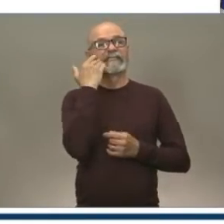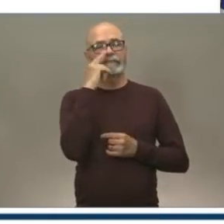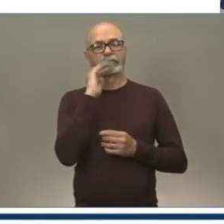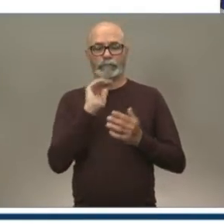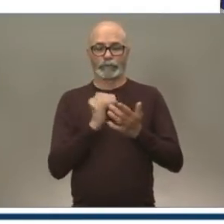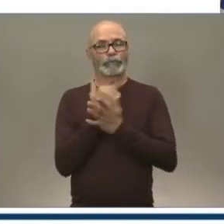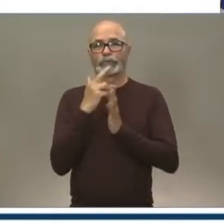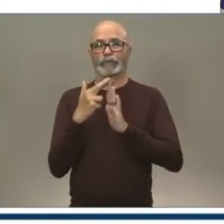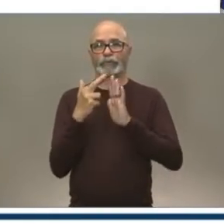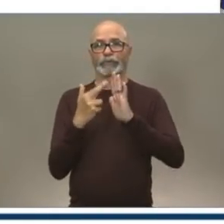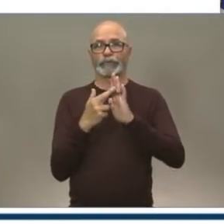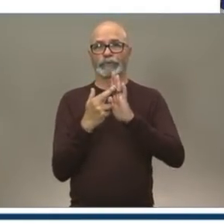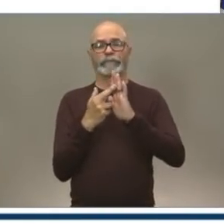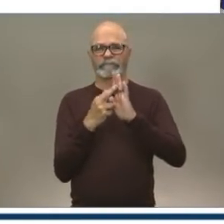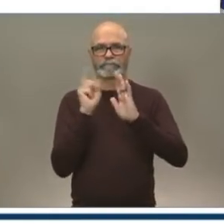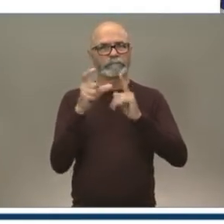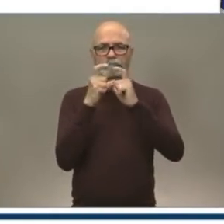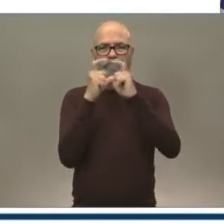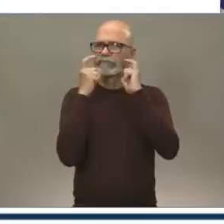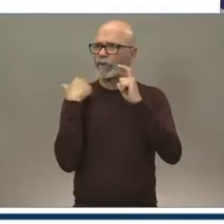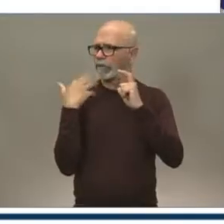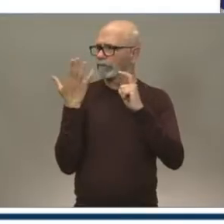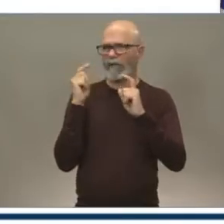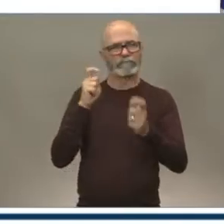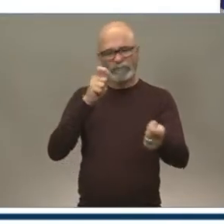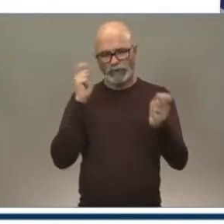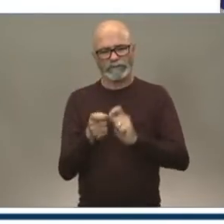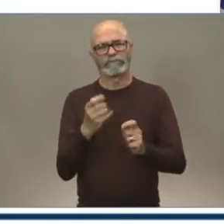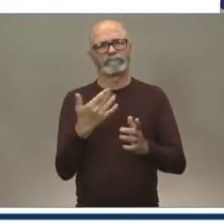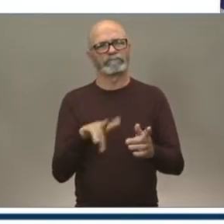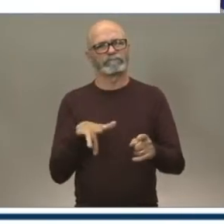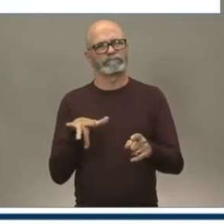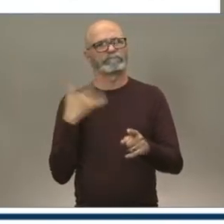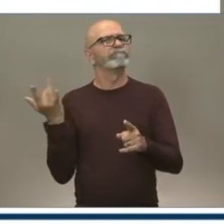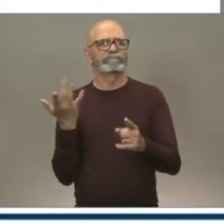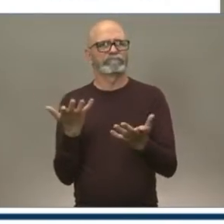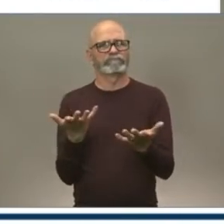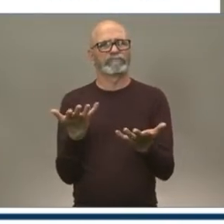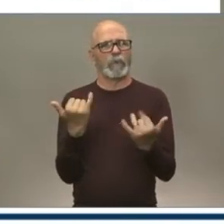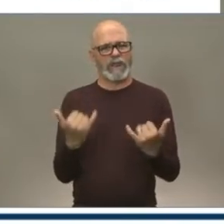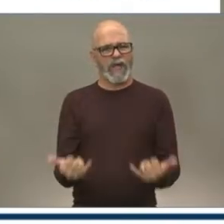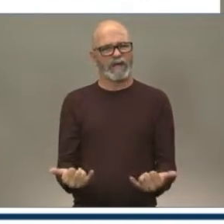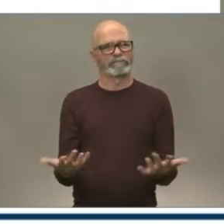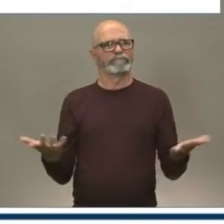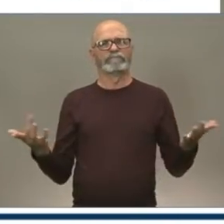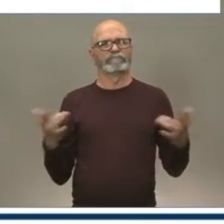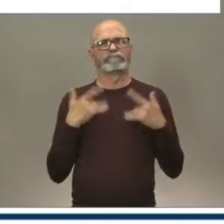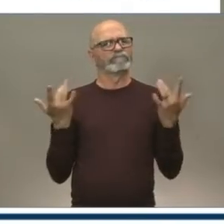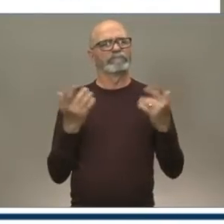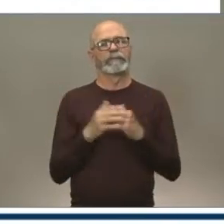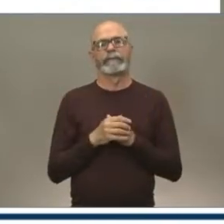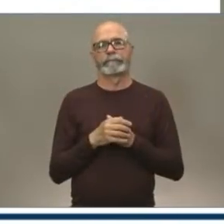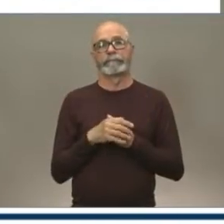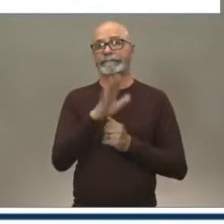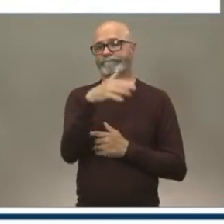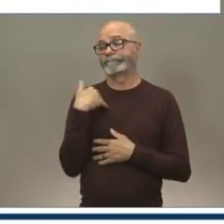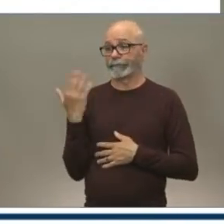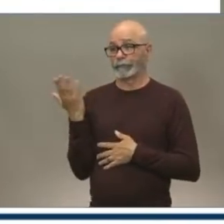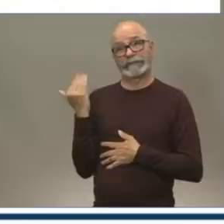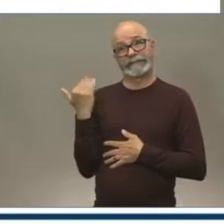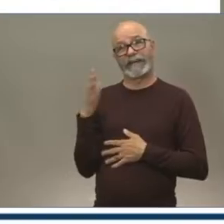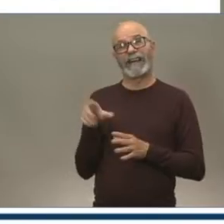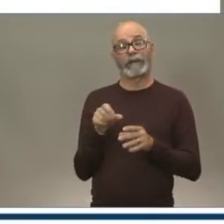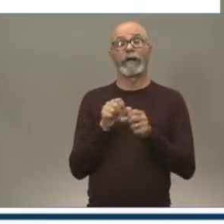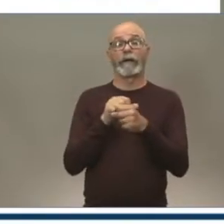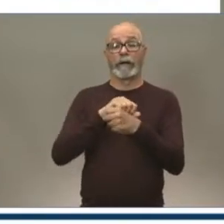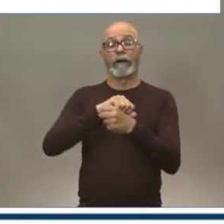policies. Why make this change now? Well, this is really, as I said, it's about the growing concern around variants. We've always